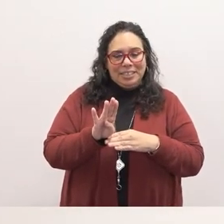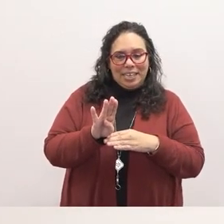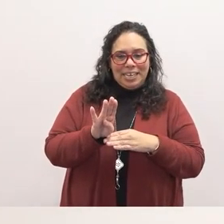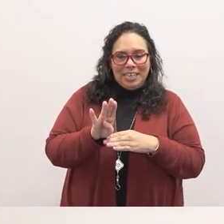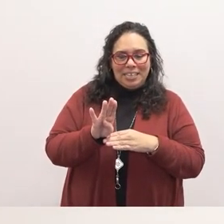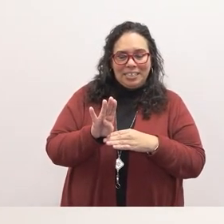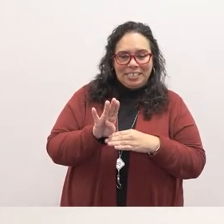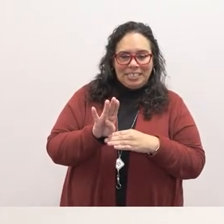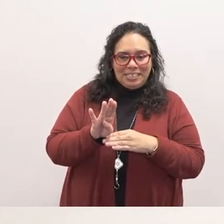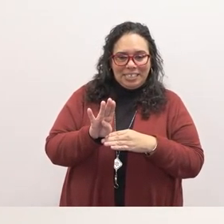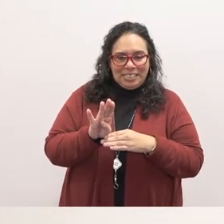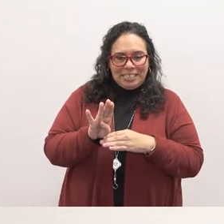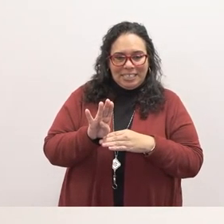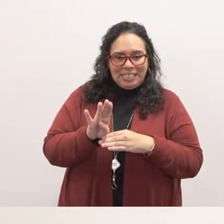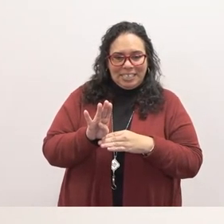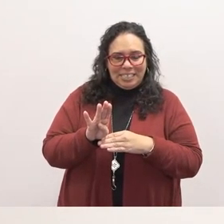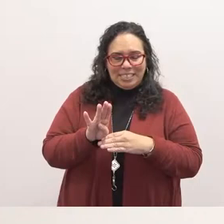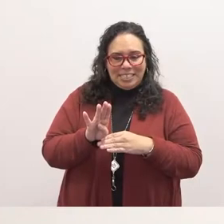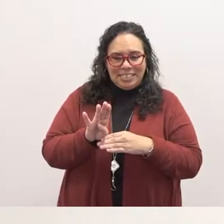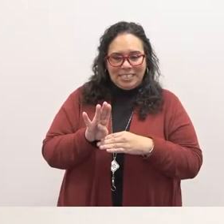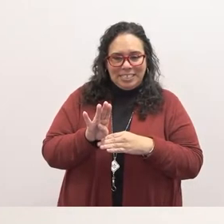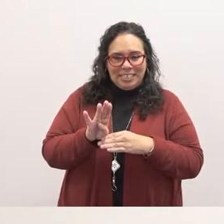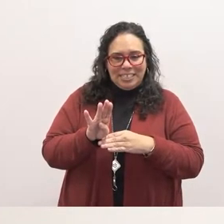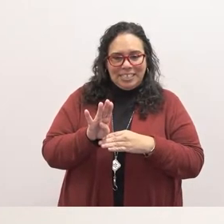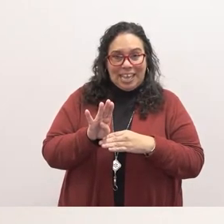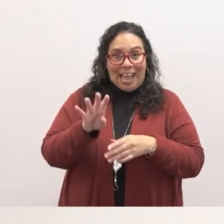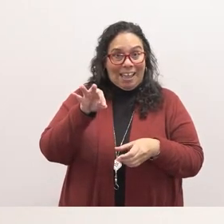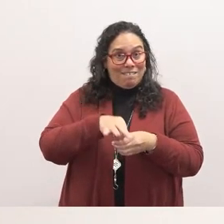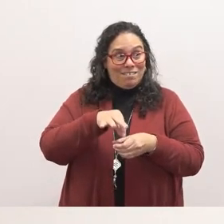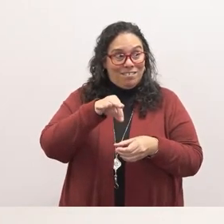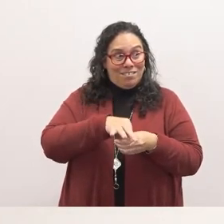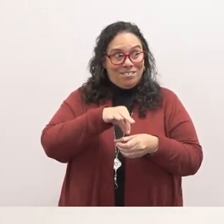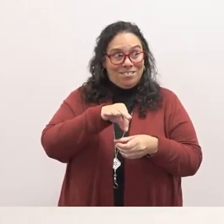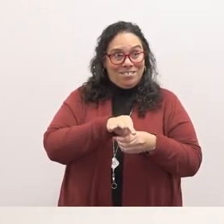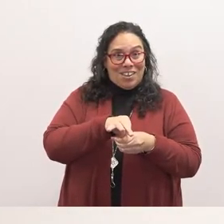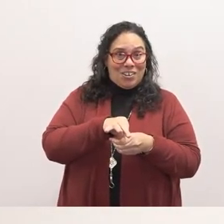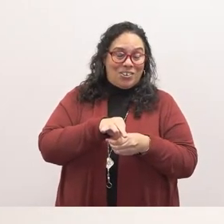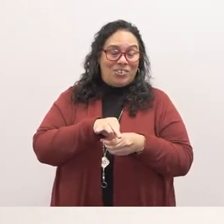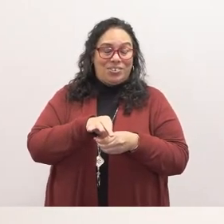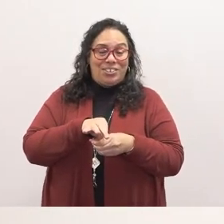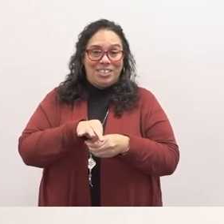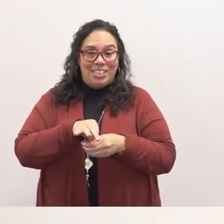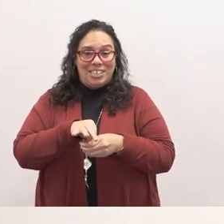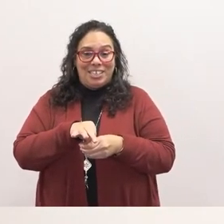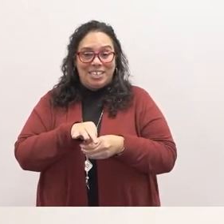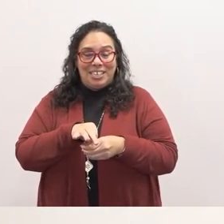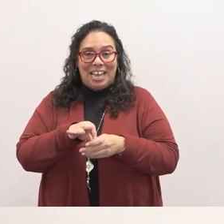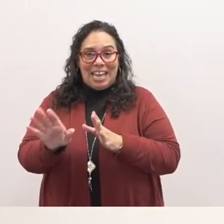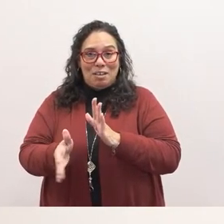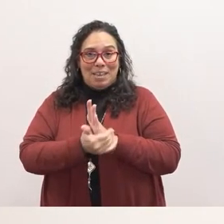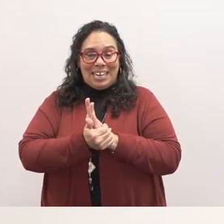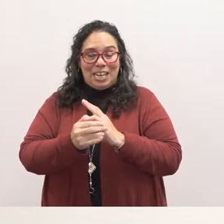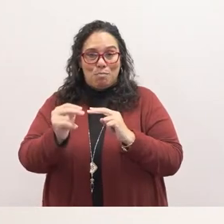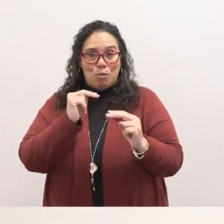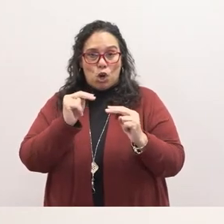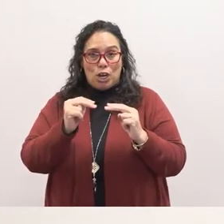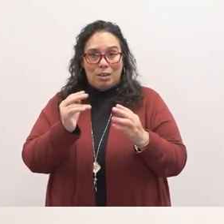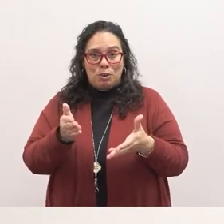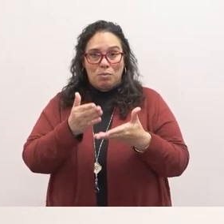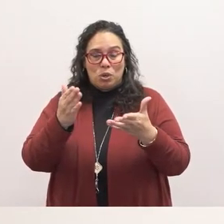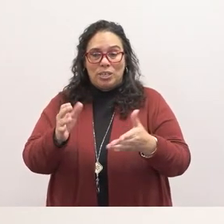Okay, and this is going to be, we need a vote on the amended bargaining proposals